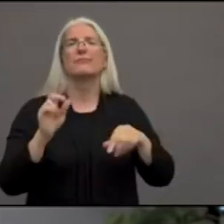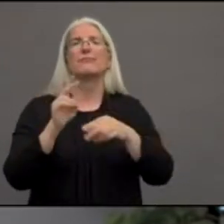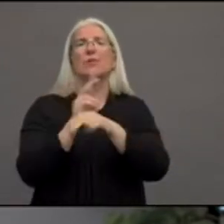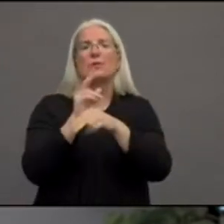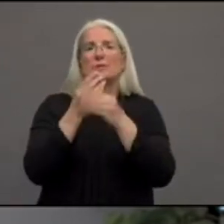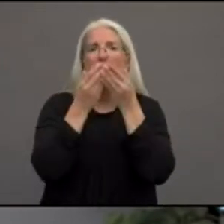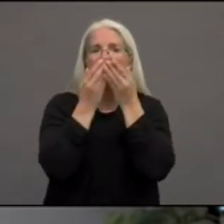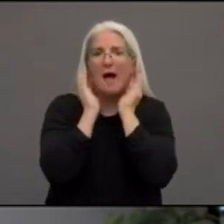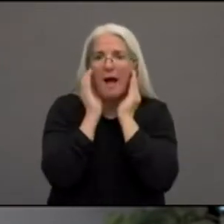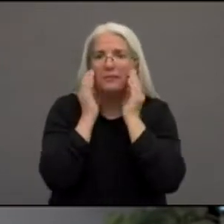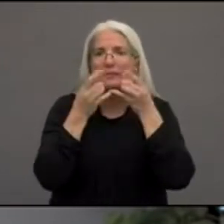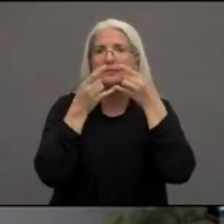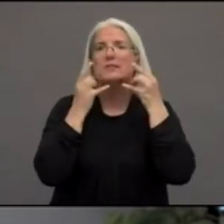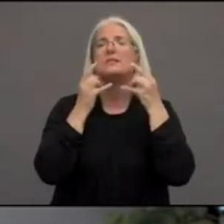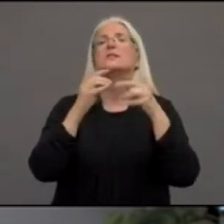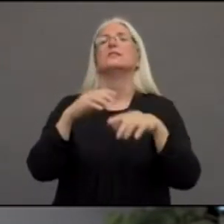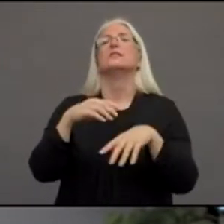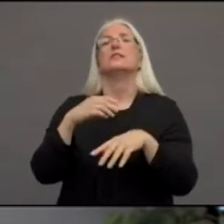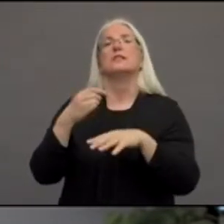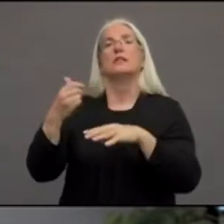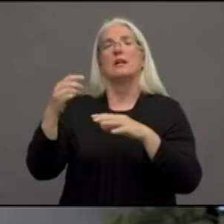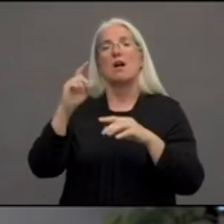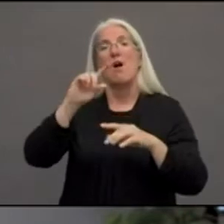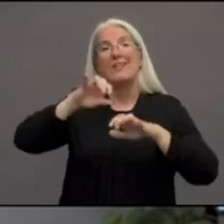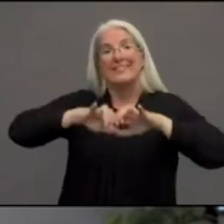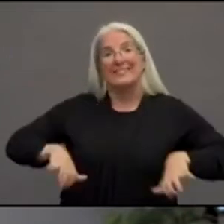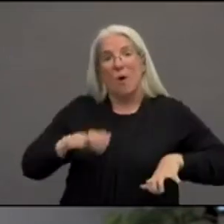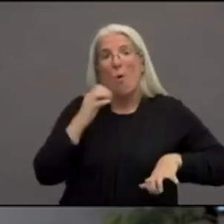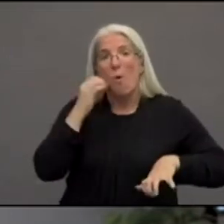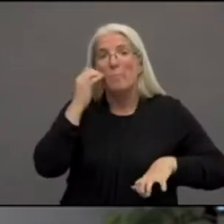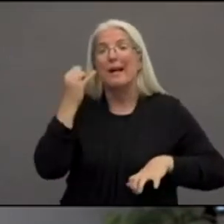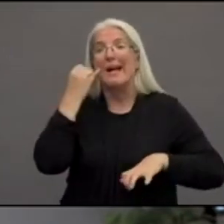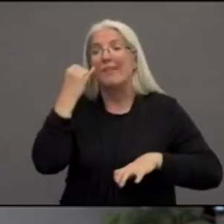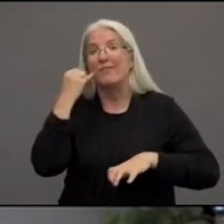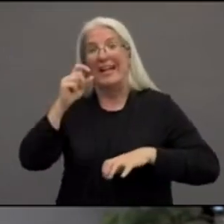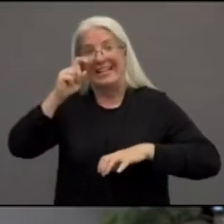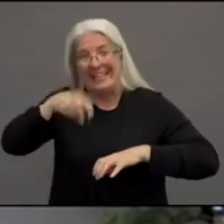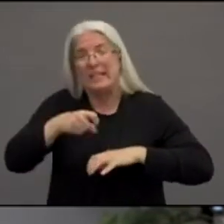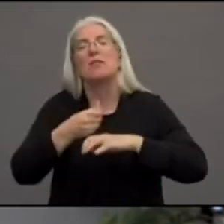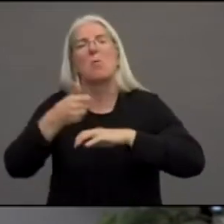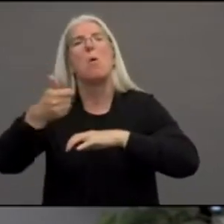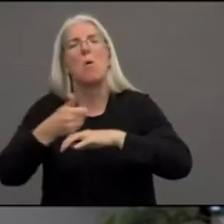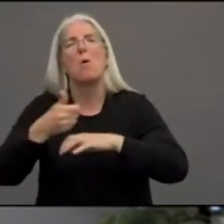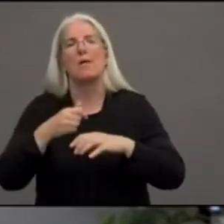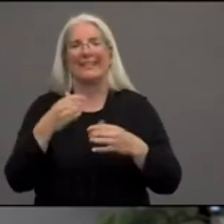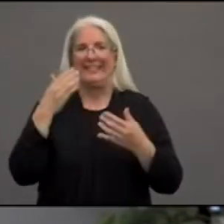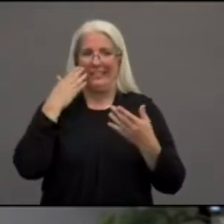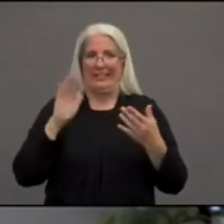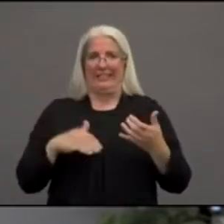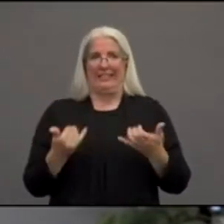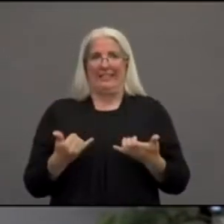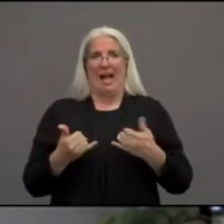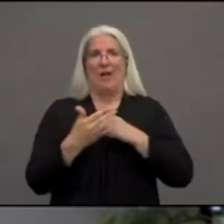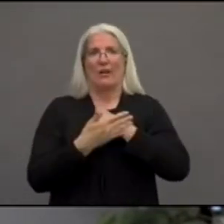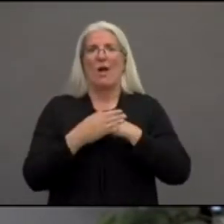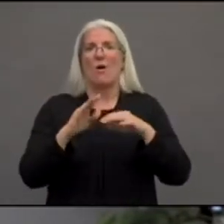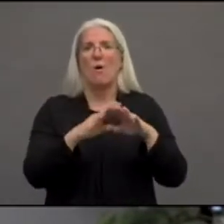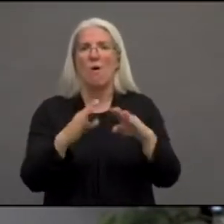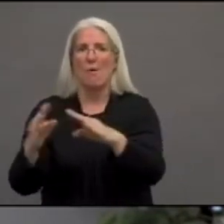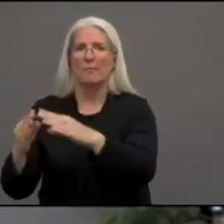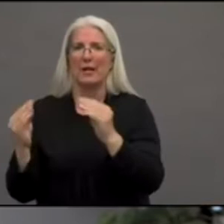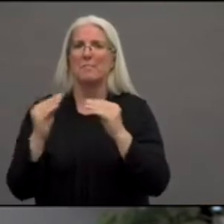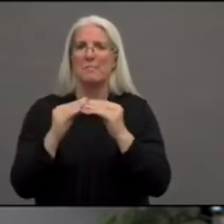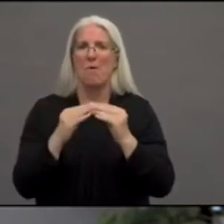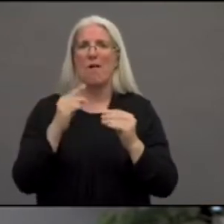travel, even with the county beginning to open up. Because if you will take a look here, a lot of people